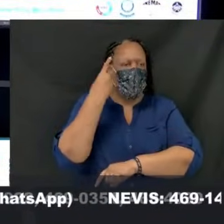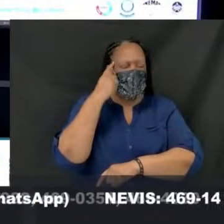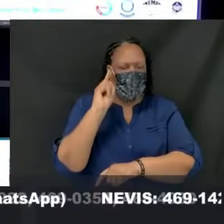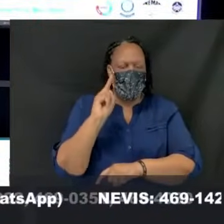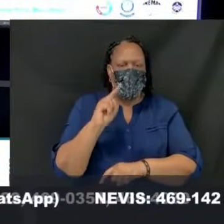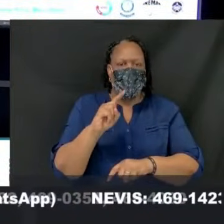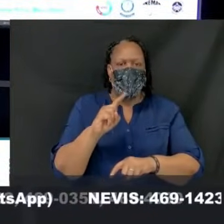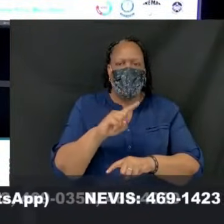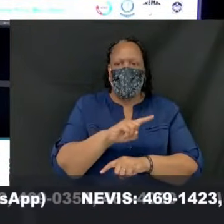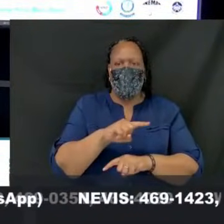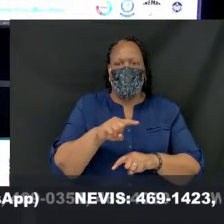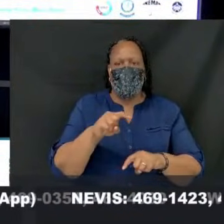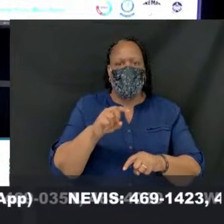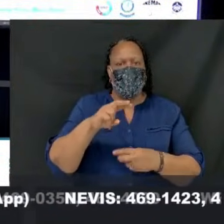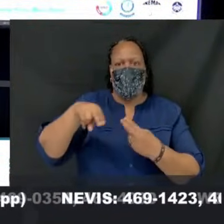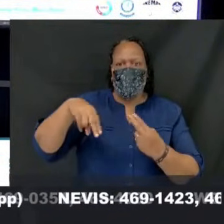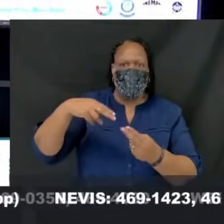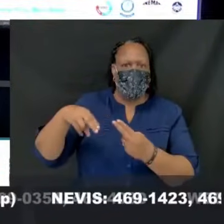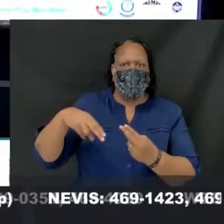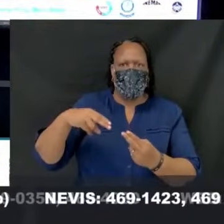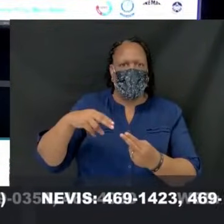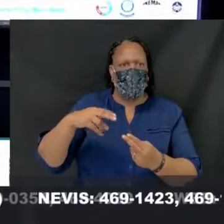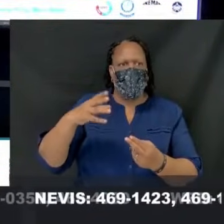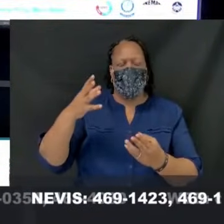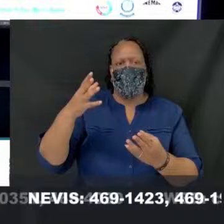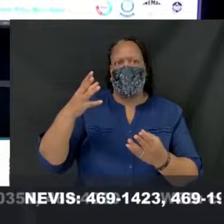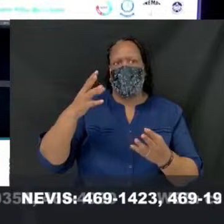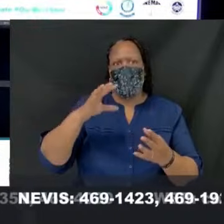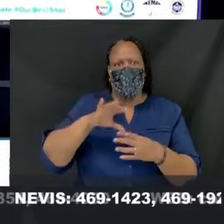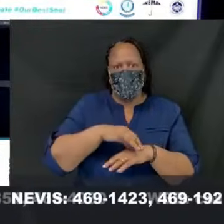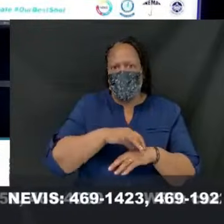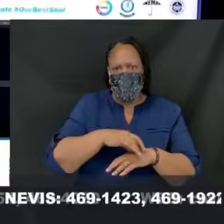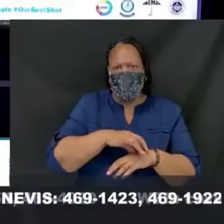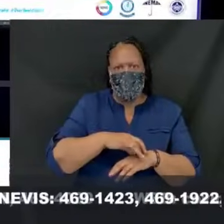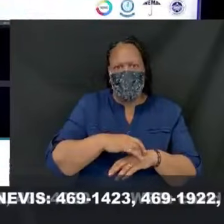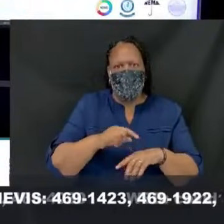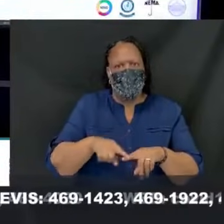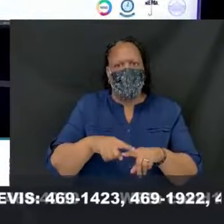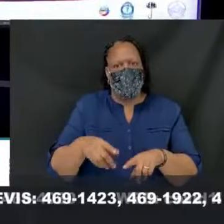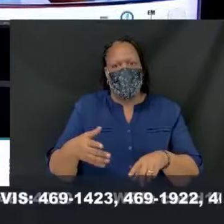NEMO? Well, it will start on Friday, the 8th of October, with the launch of the